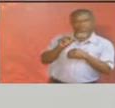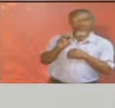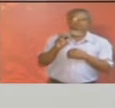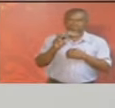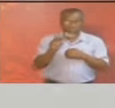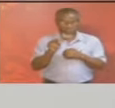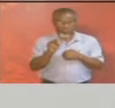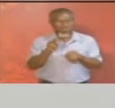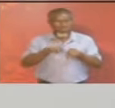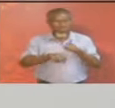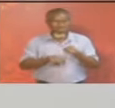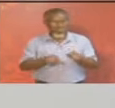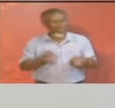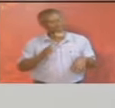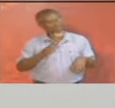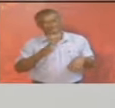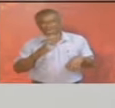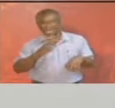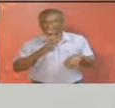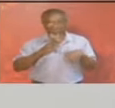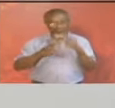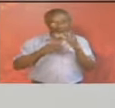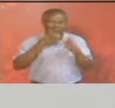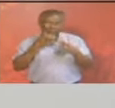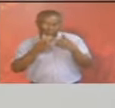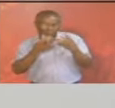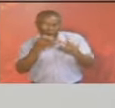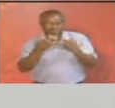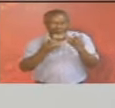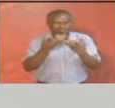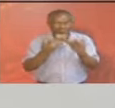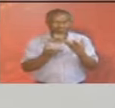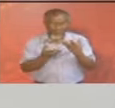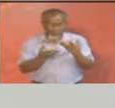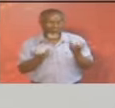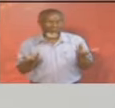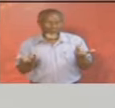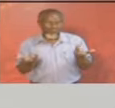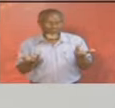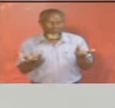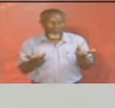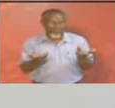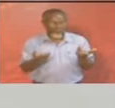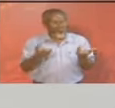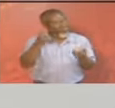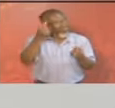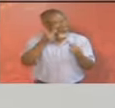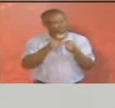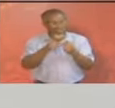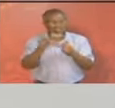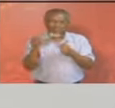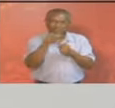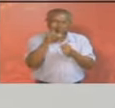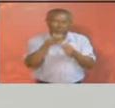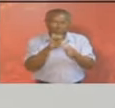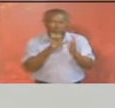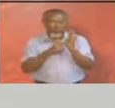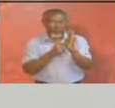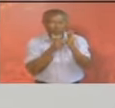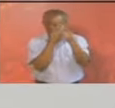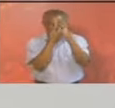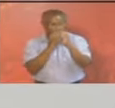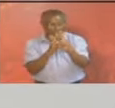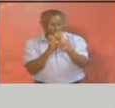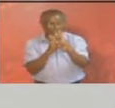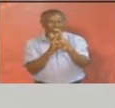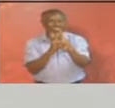Dr. Best just emphasized, it's not a matter of disrespect, it's actually a matter of you taking care of others and expecting others to take care of